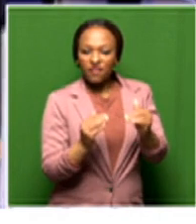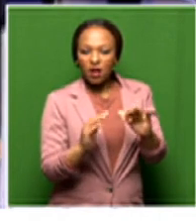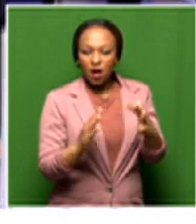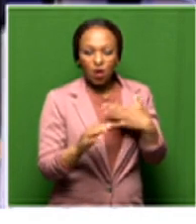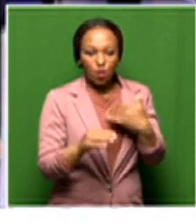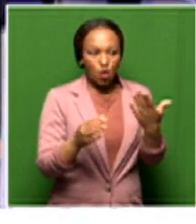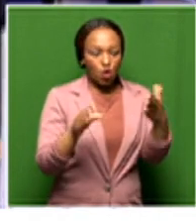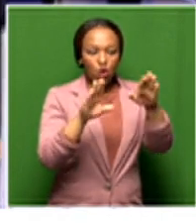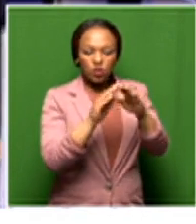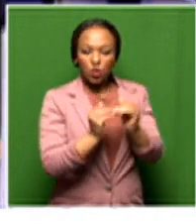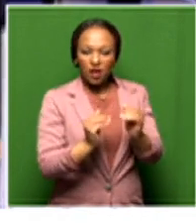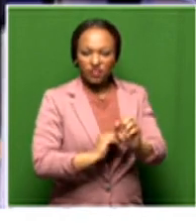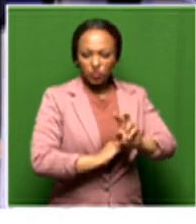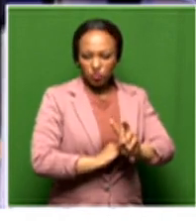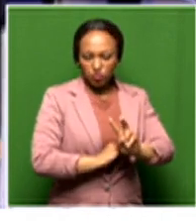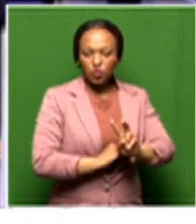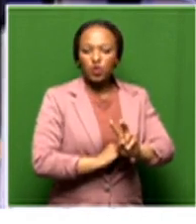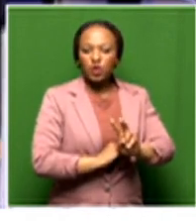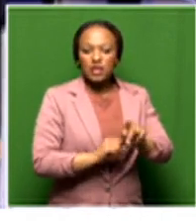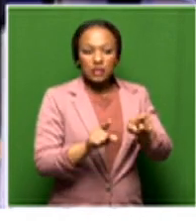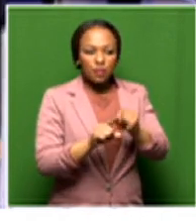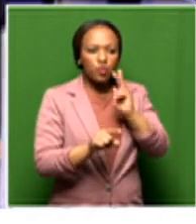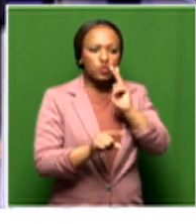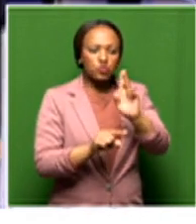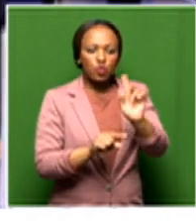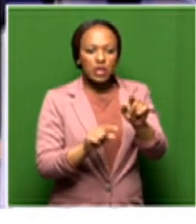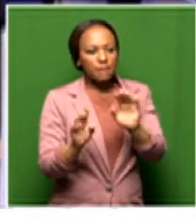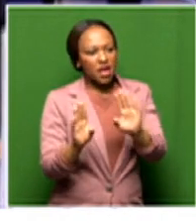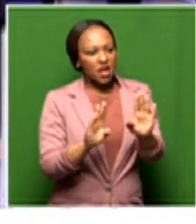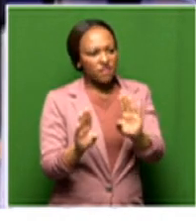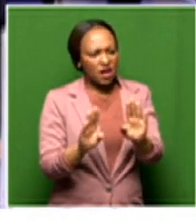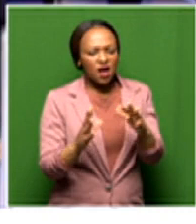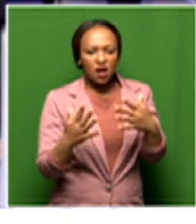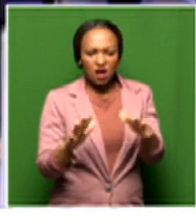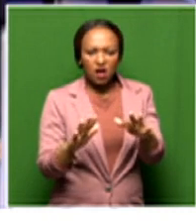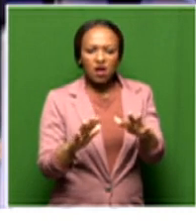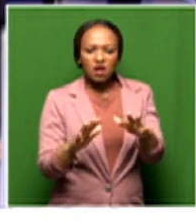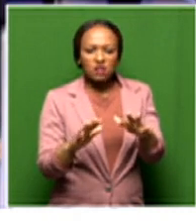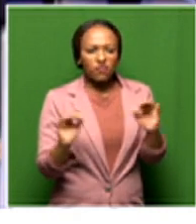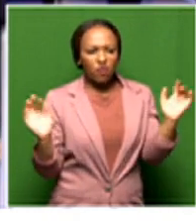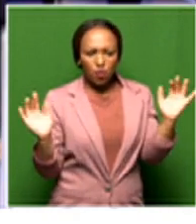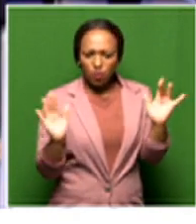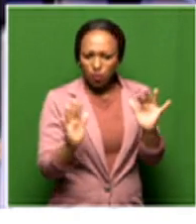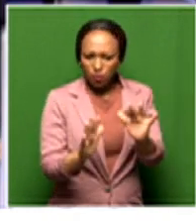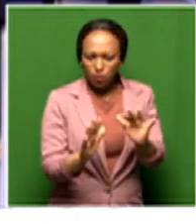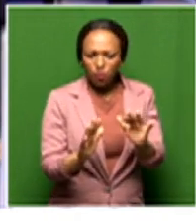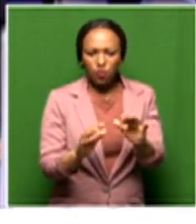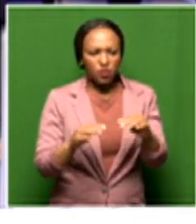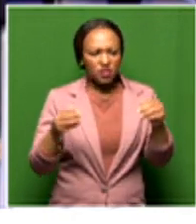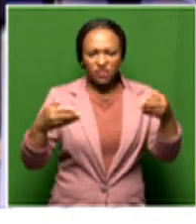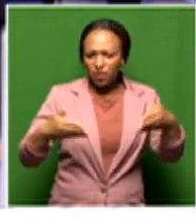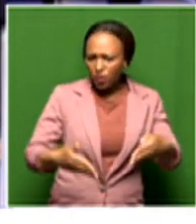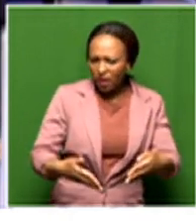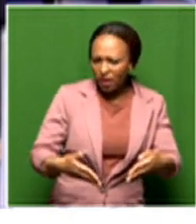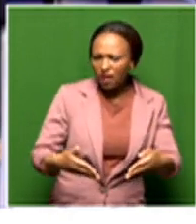of lockdown level 2, and what we actually saw as behaviors around gatherings,